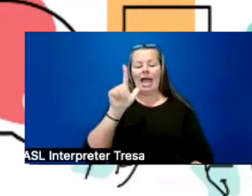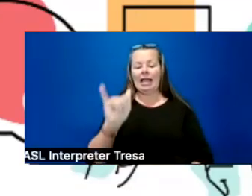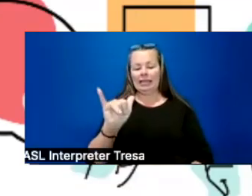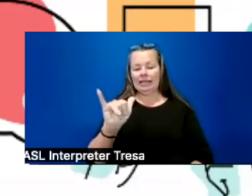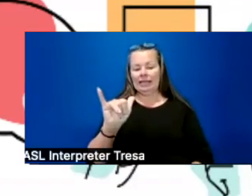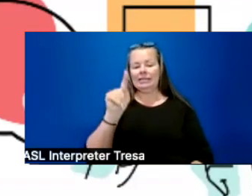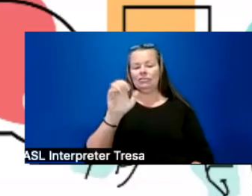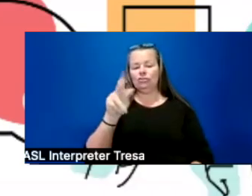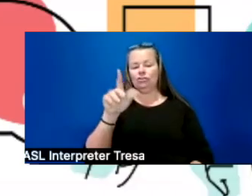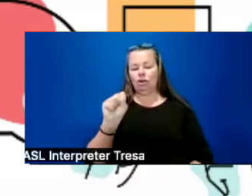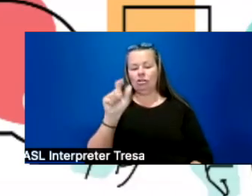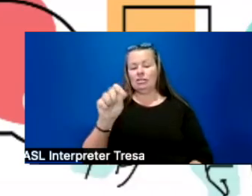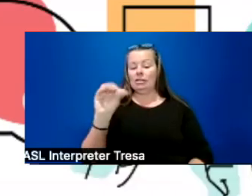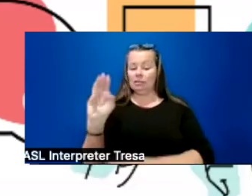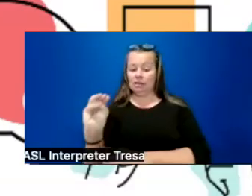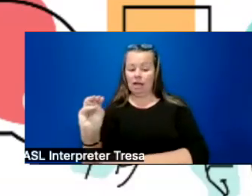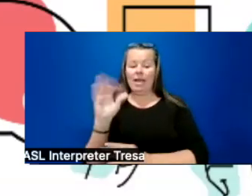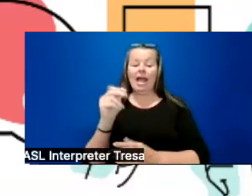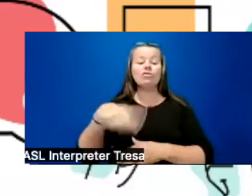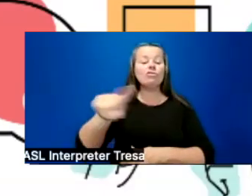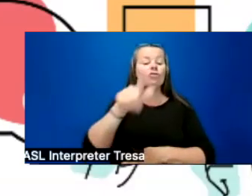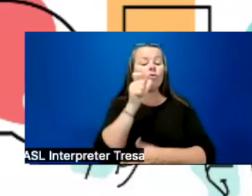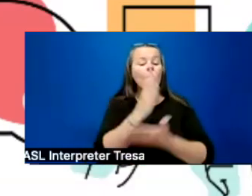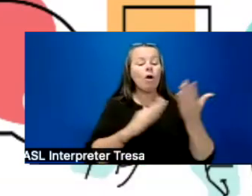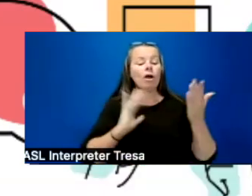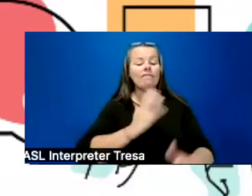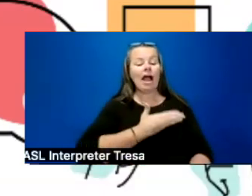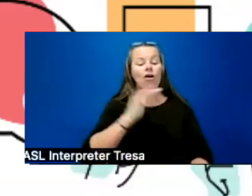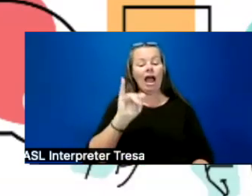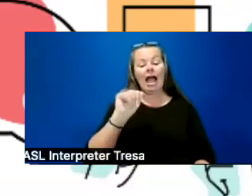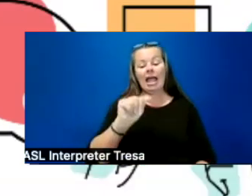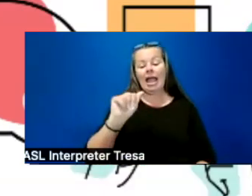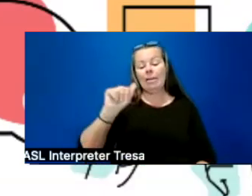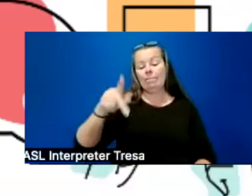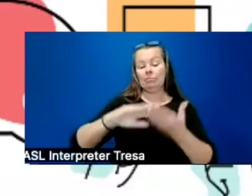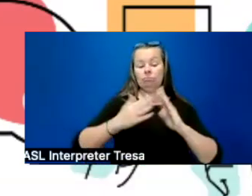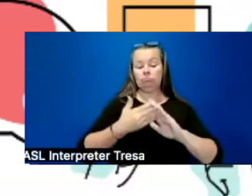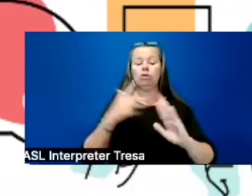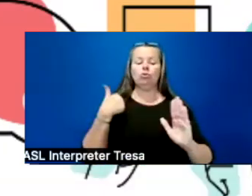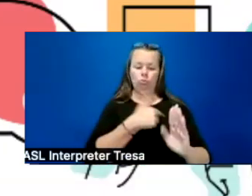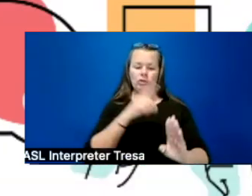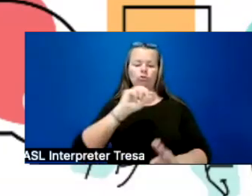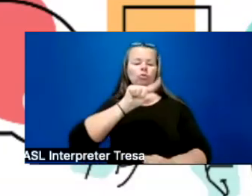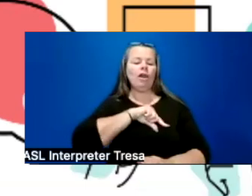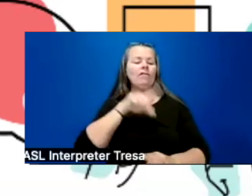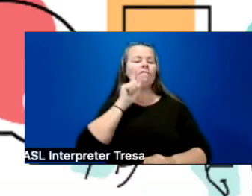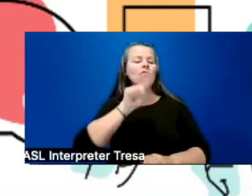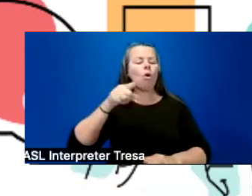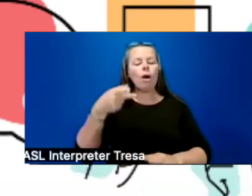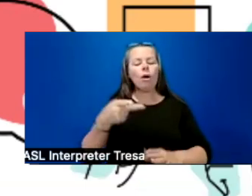IAAP community, we do qualify for professional development credits,